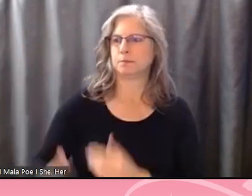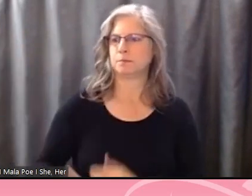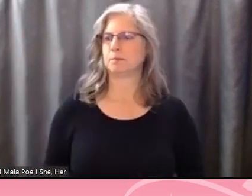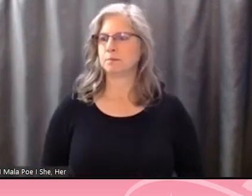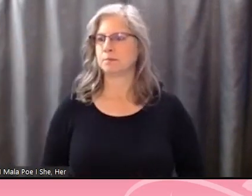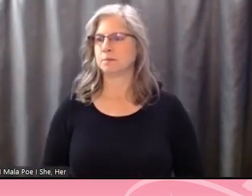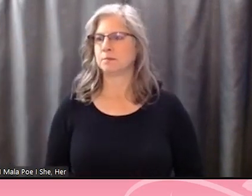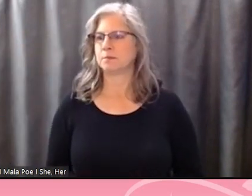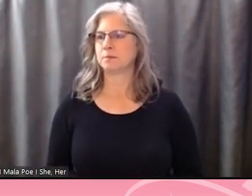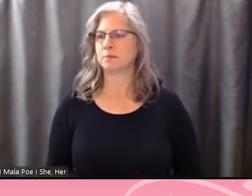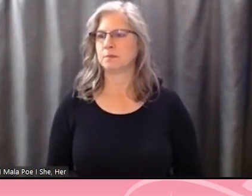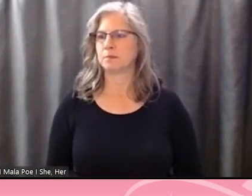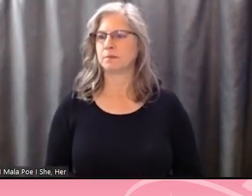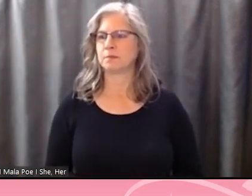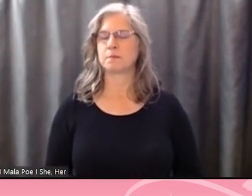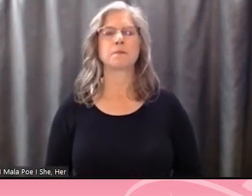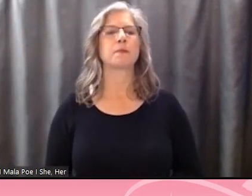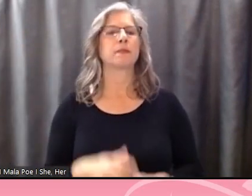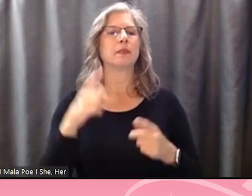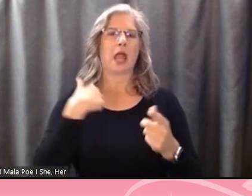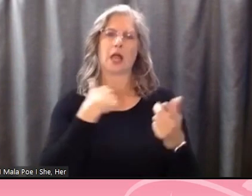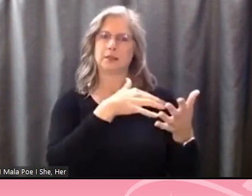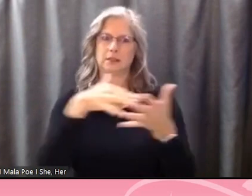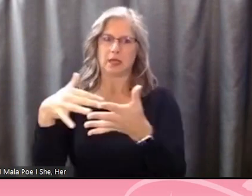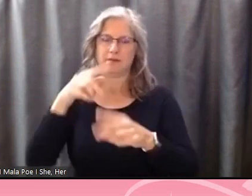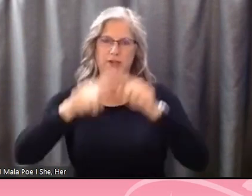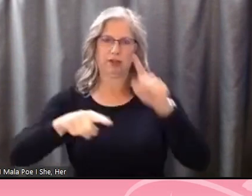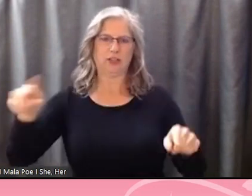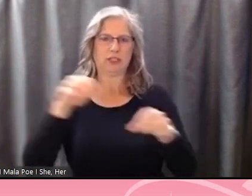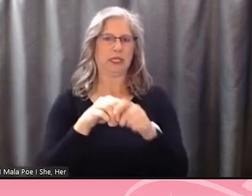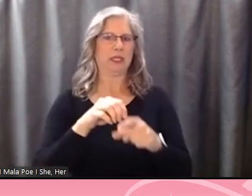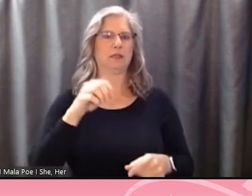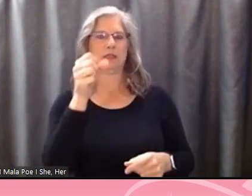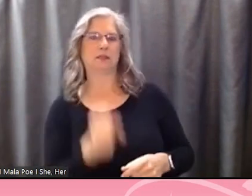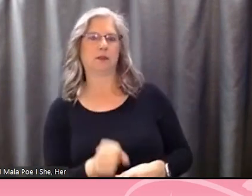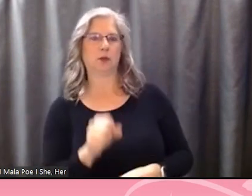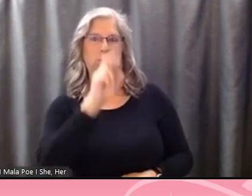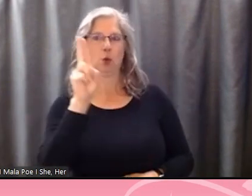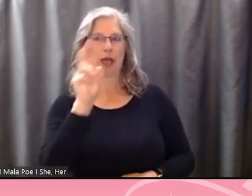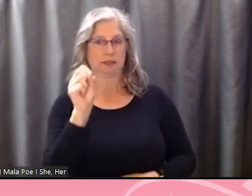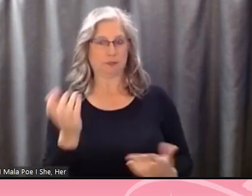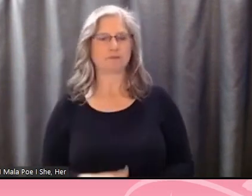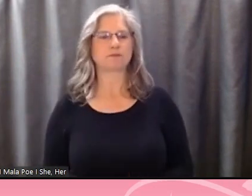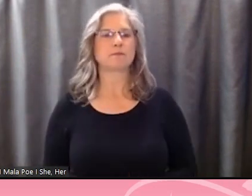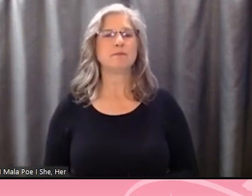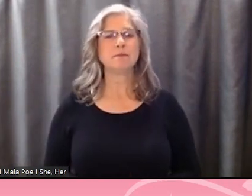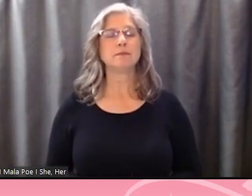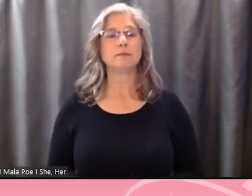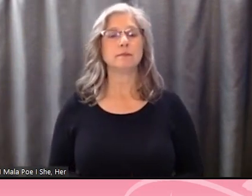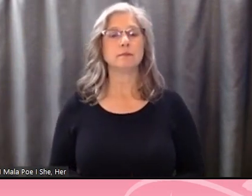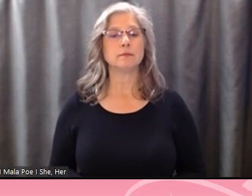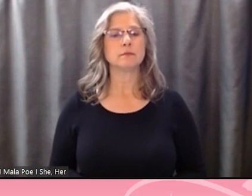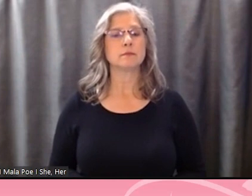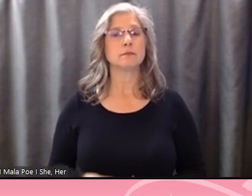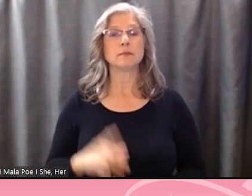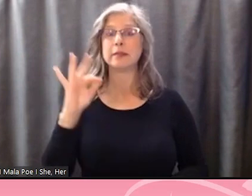So, as I stated, I study variation in the Southern United States. And if all people